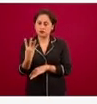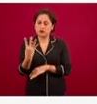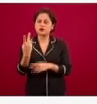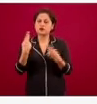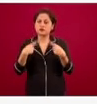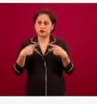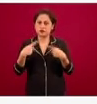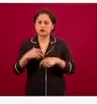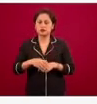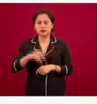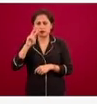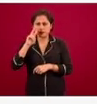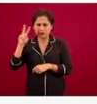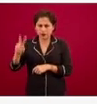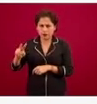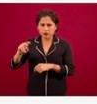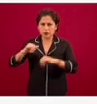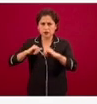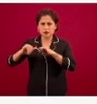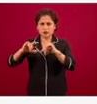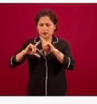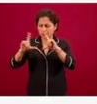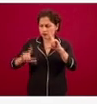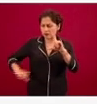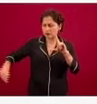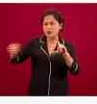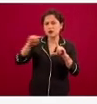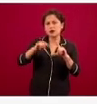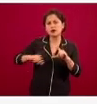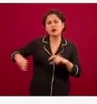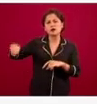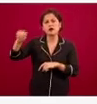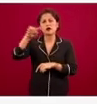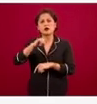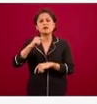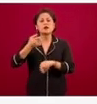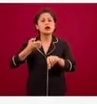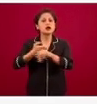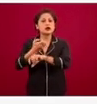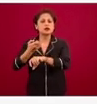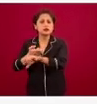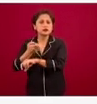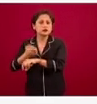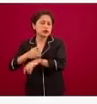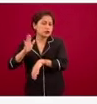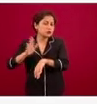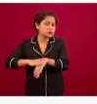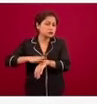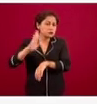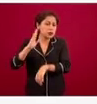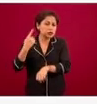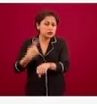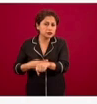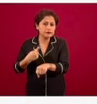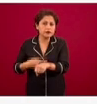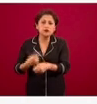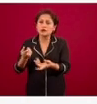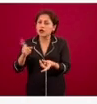174 fatalities so far. And you can see at the map the distribution of the